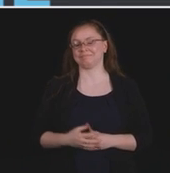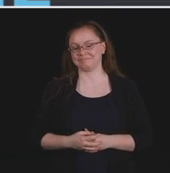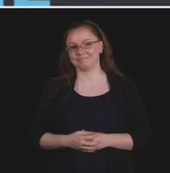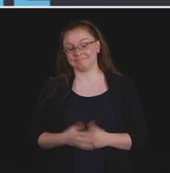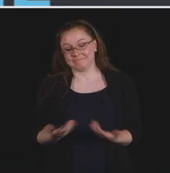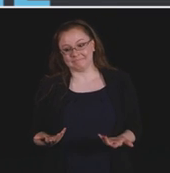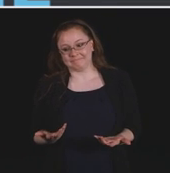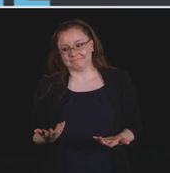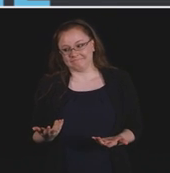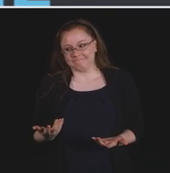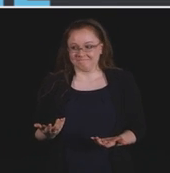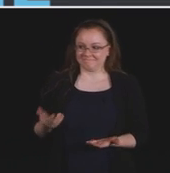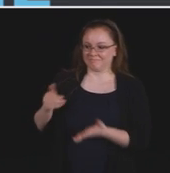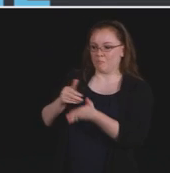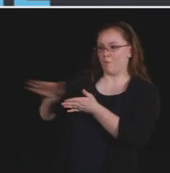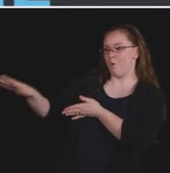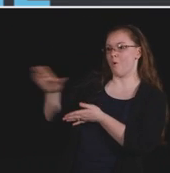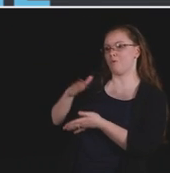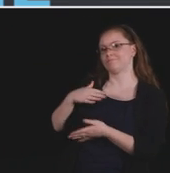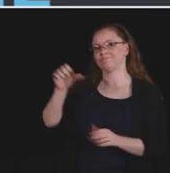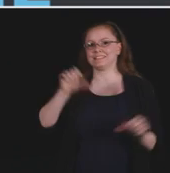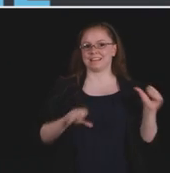over, Lady Gaga. Here comes the scientist Gaga.